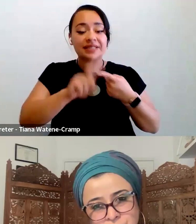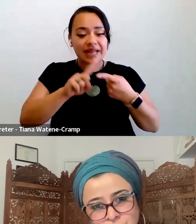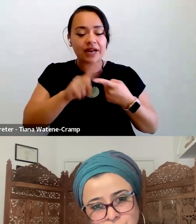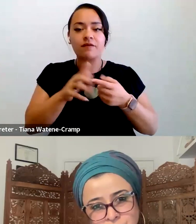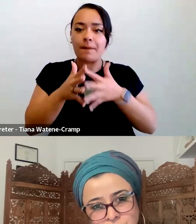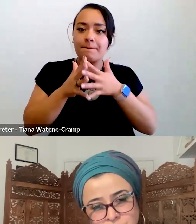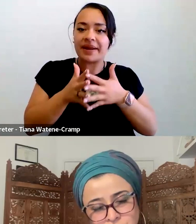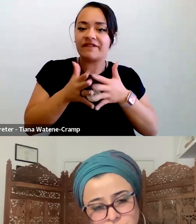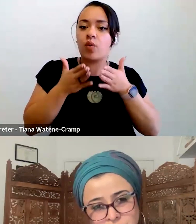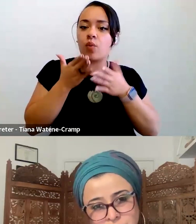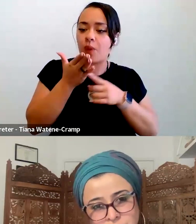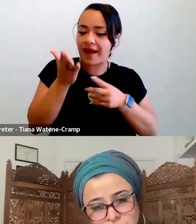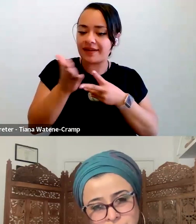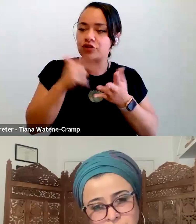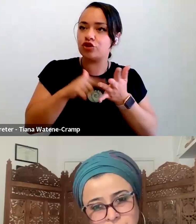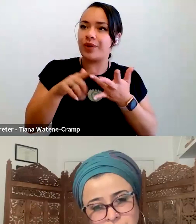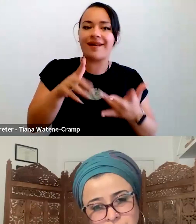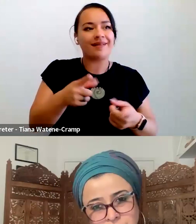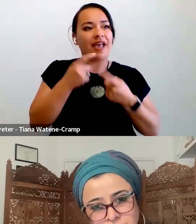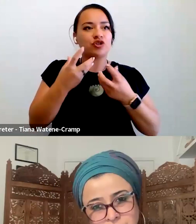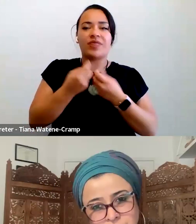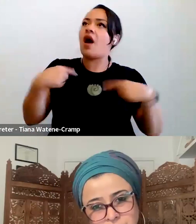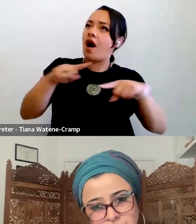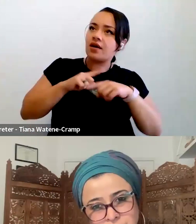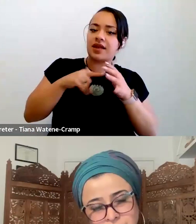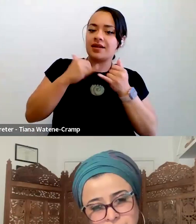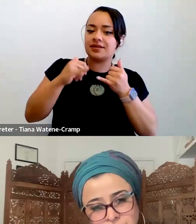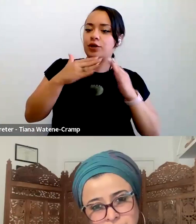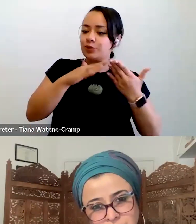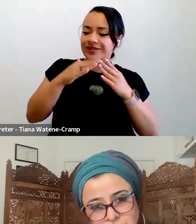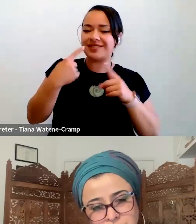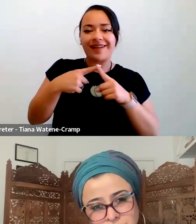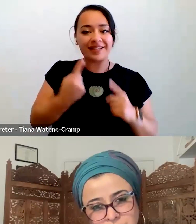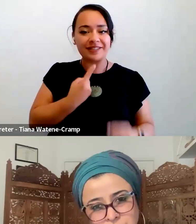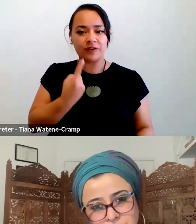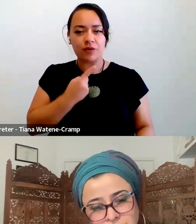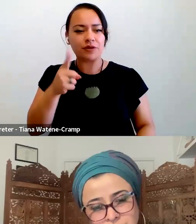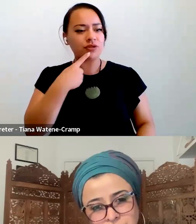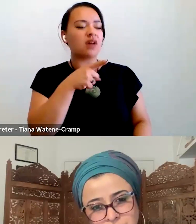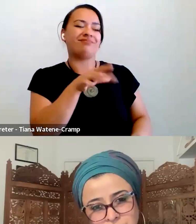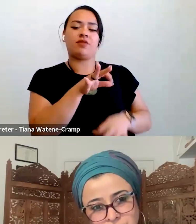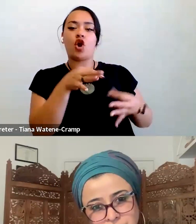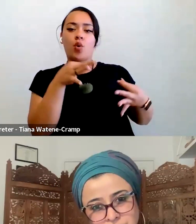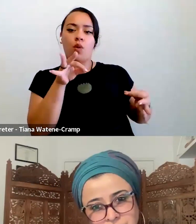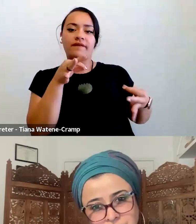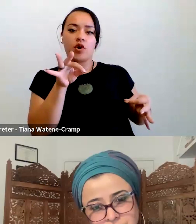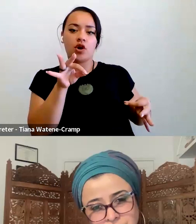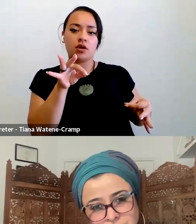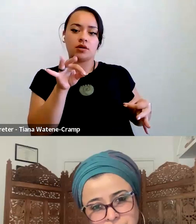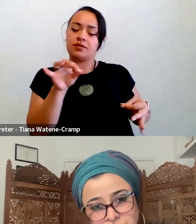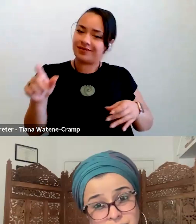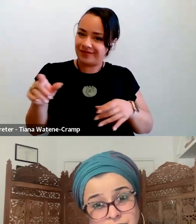with us as individuals and communities. But to say that, yeah, we're not qualified, there's just no